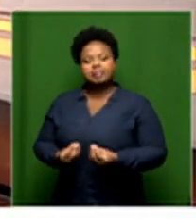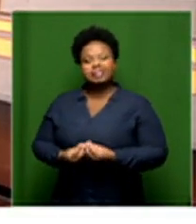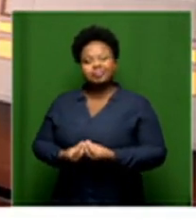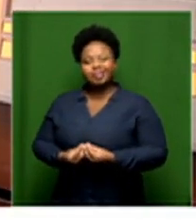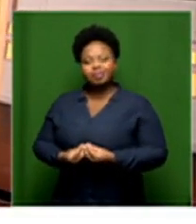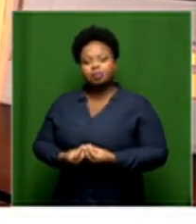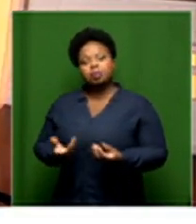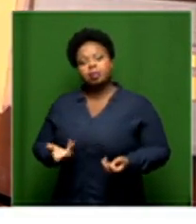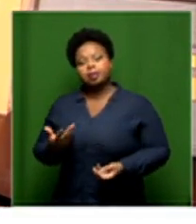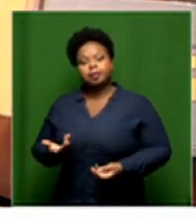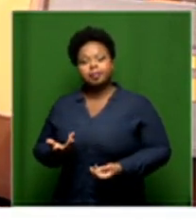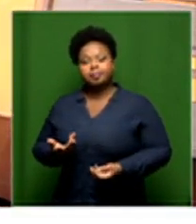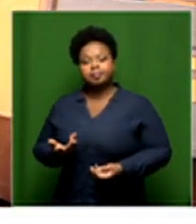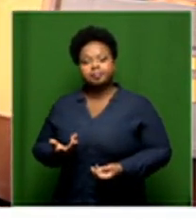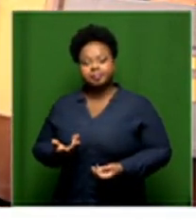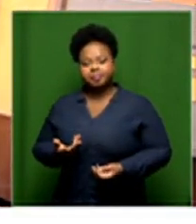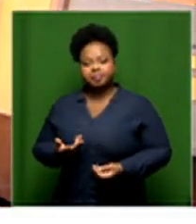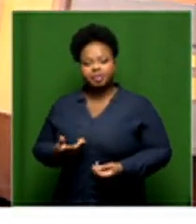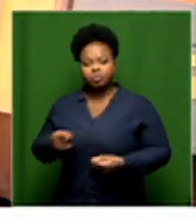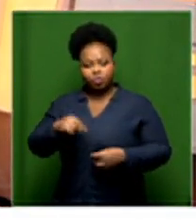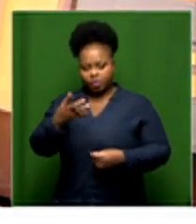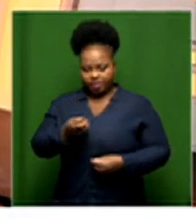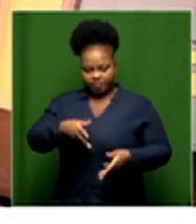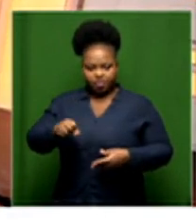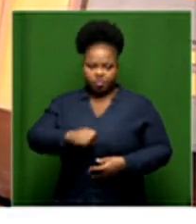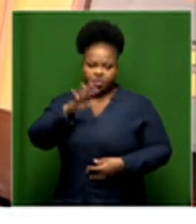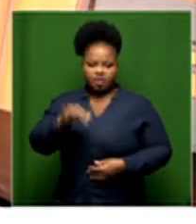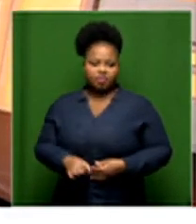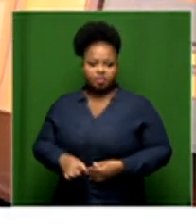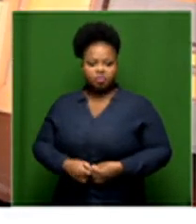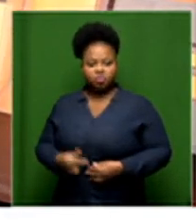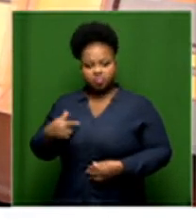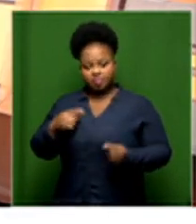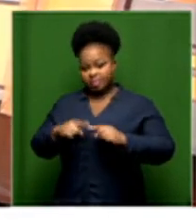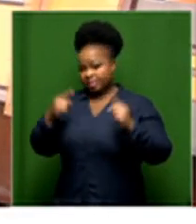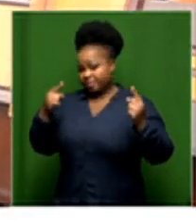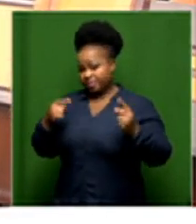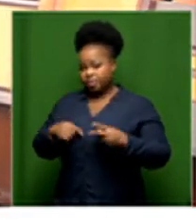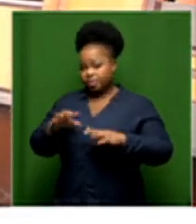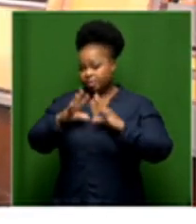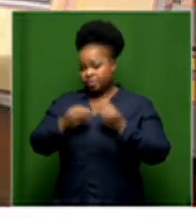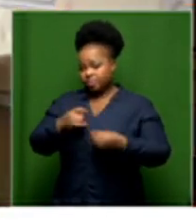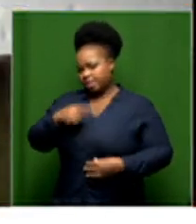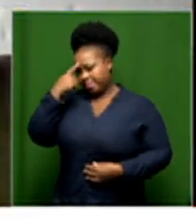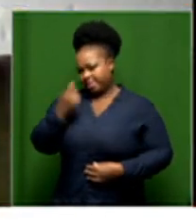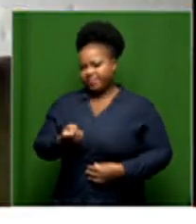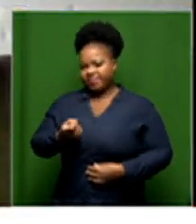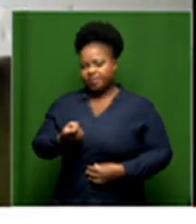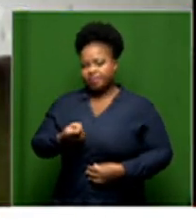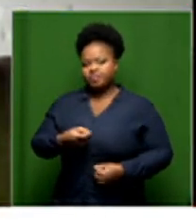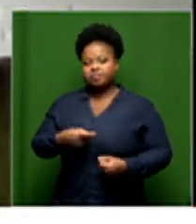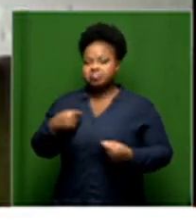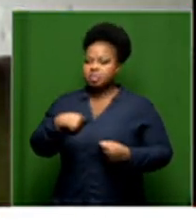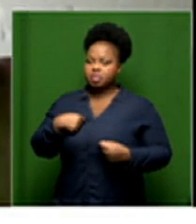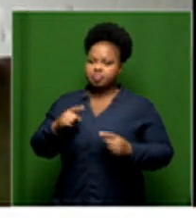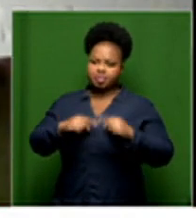not actually here in SA. So what will set me apart and what I believe it set me apart from other artists,